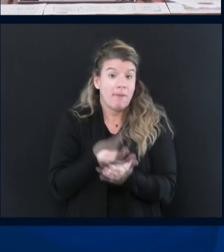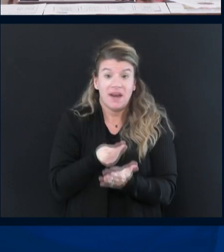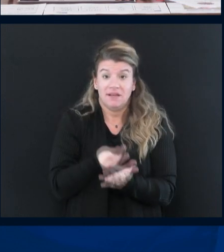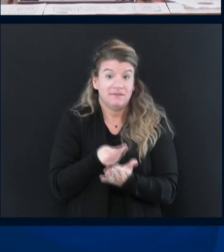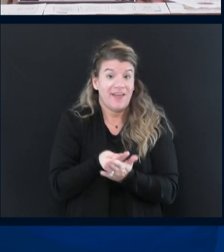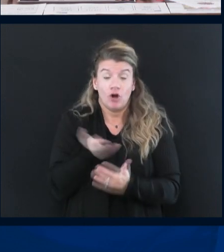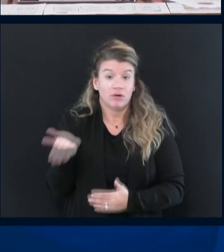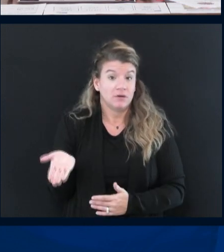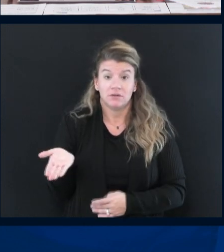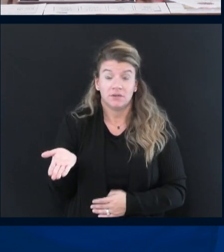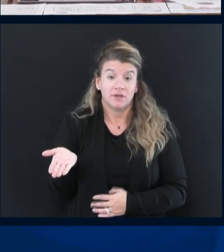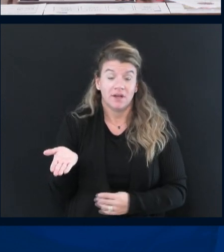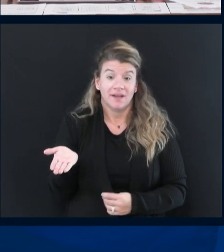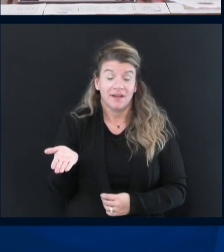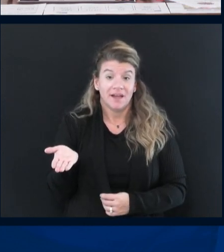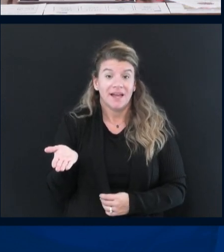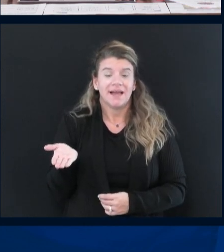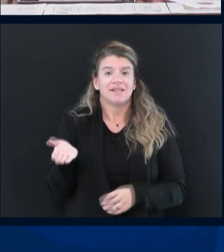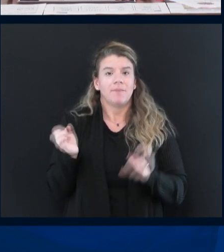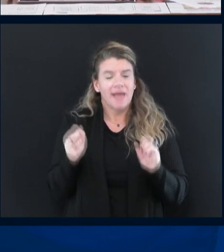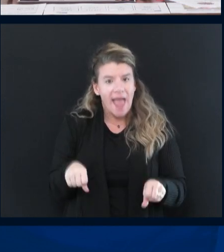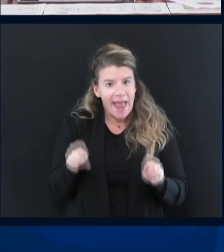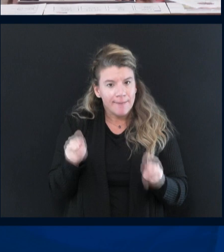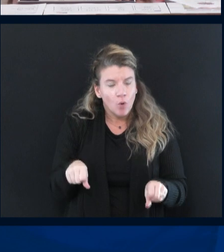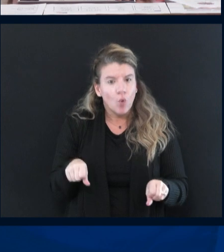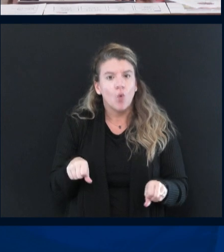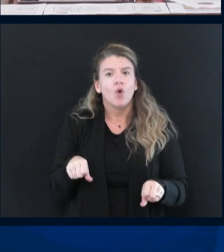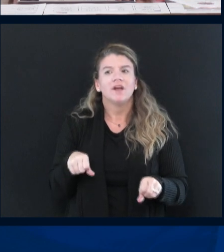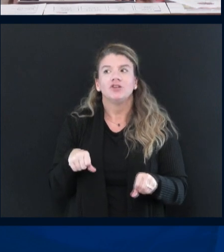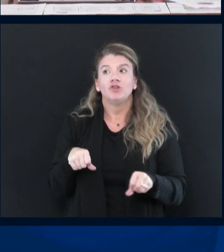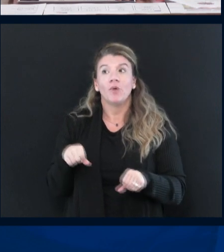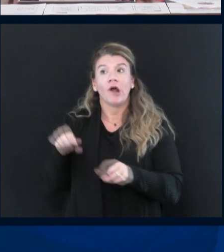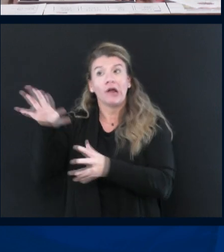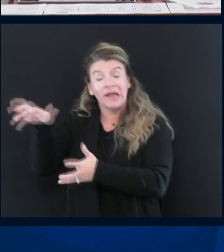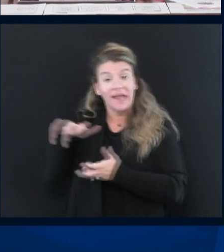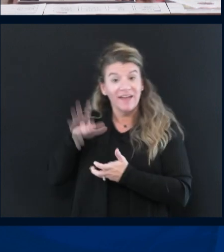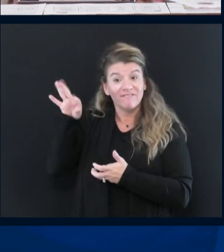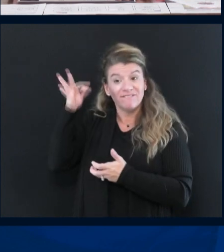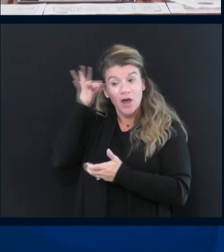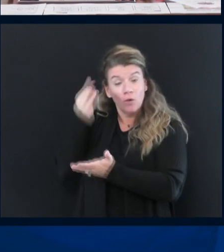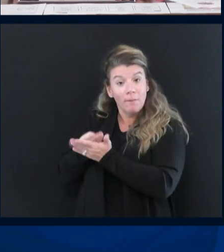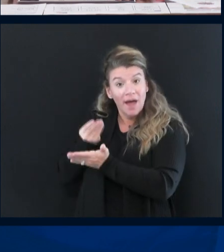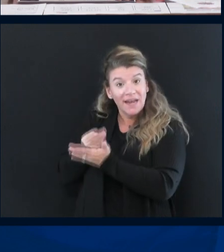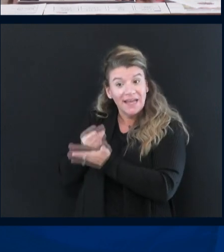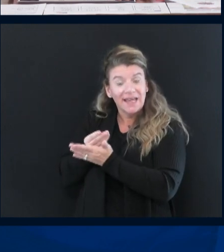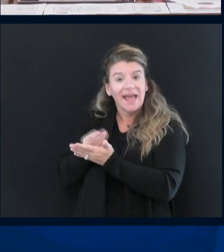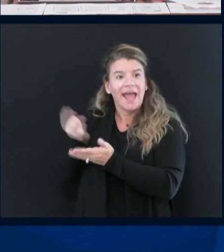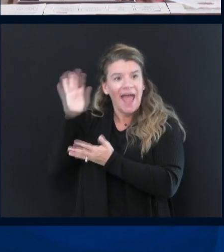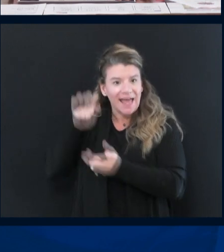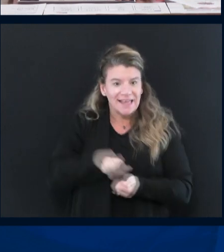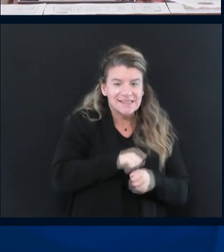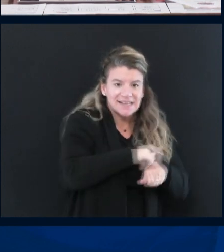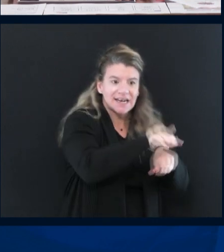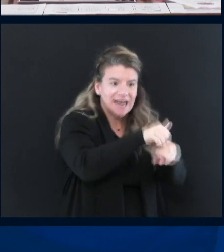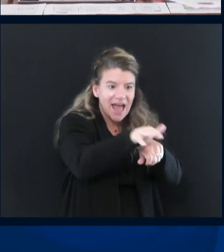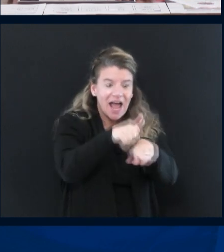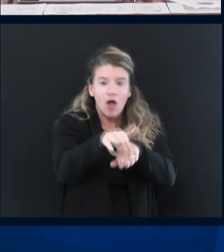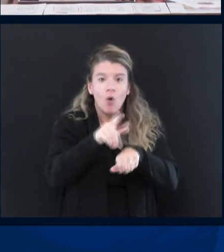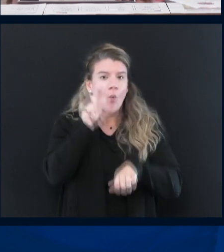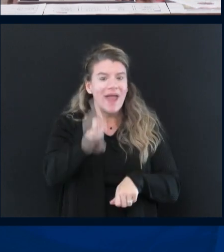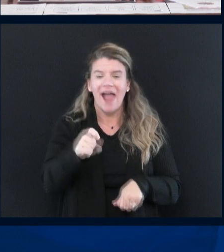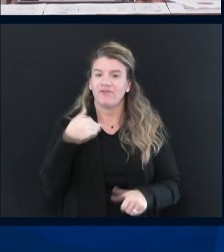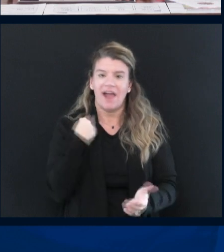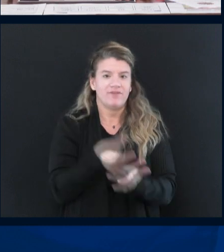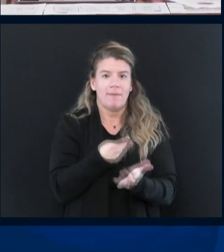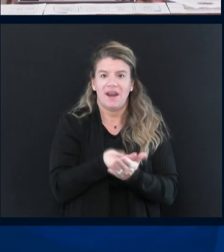be able to continue to get our federal dollars and everything. We have got to keep those dollars and keep them right where they're at as